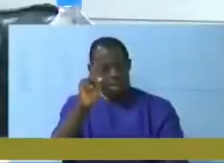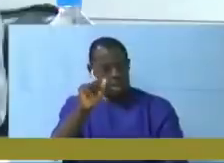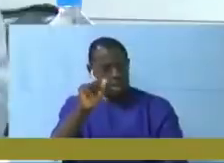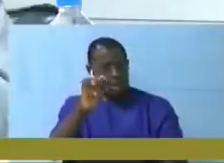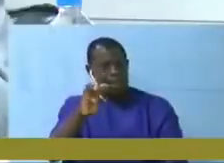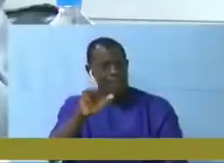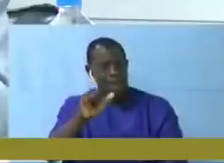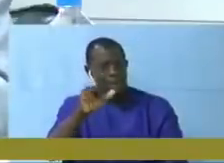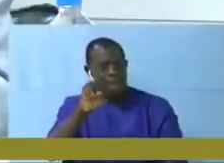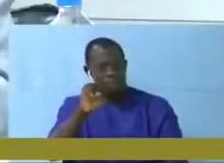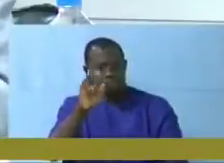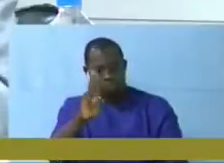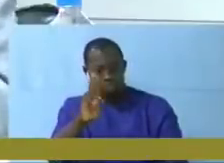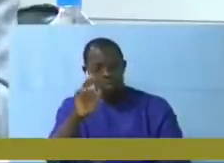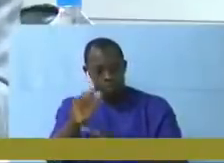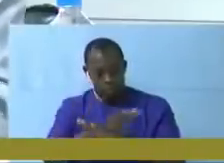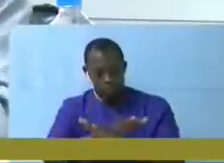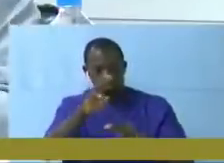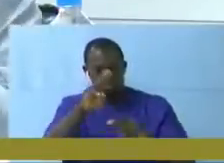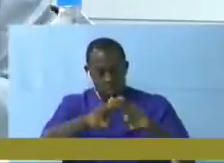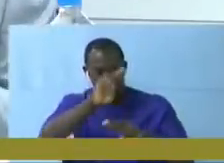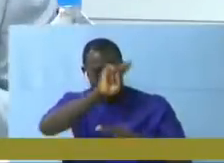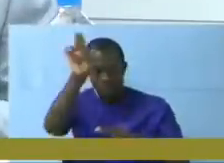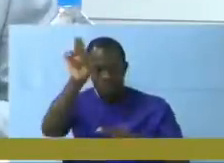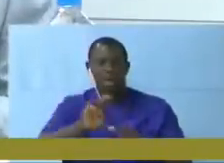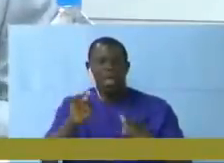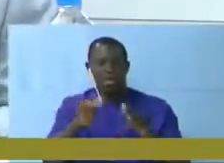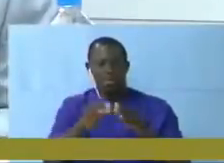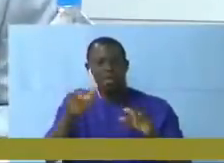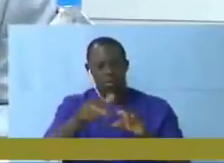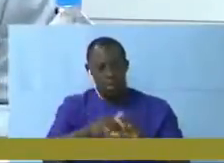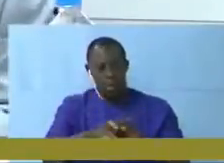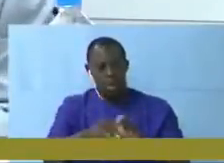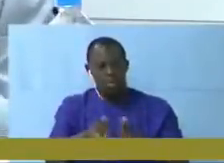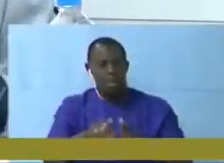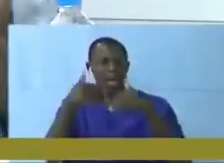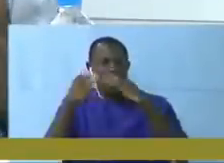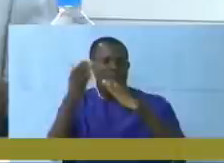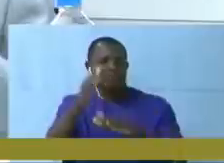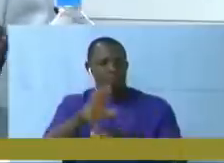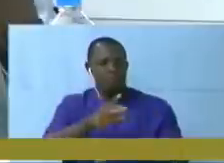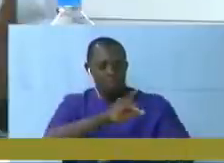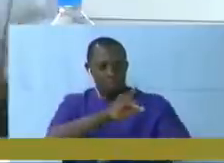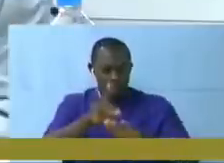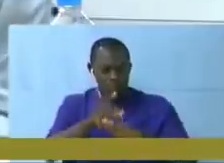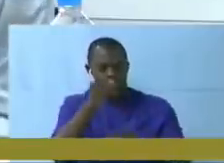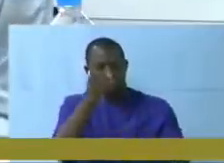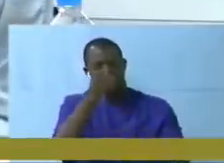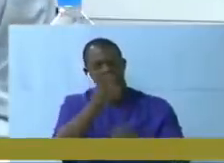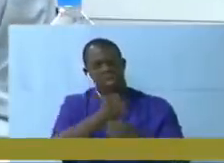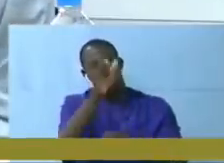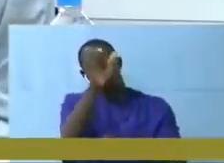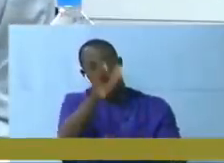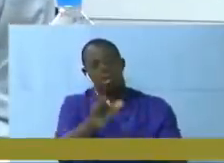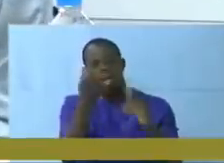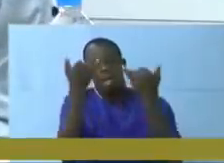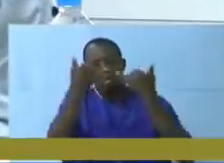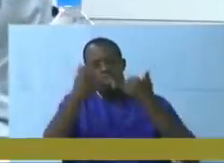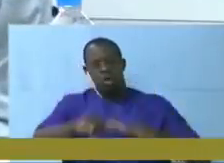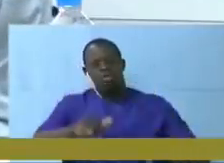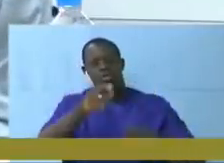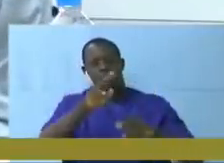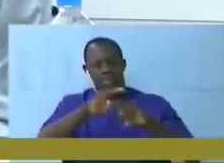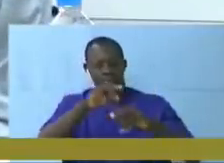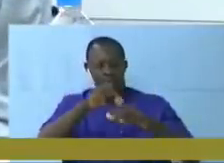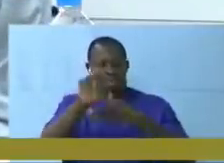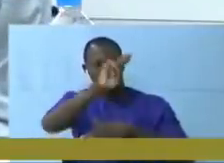parliament could be kicked out of parliament. All he needed to do as head of the party was just kick you out, and at the end of the day, you would end up losing